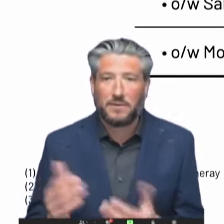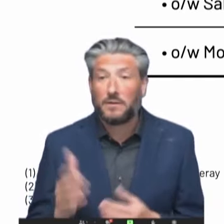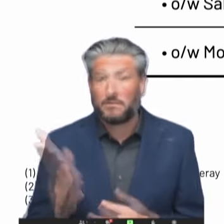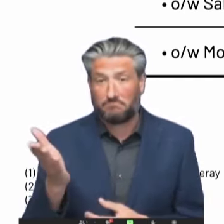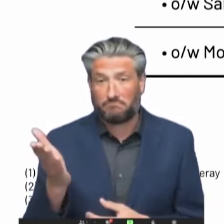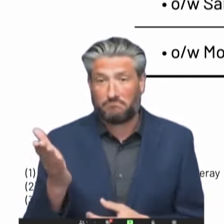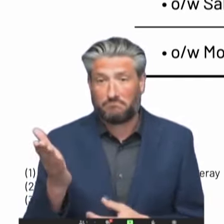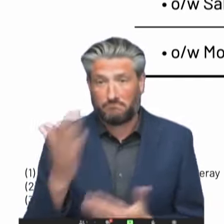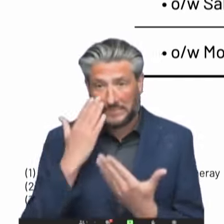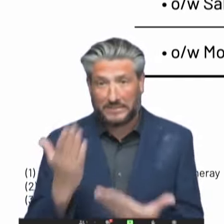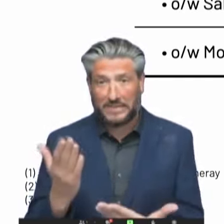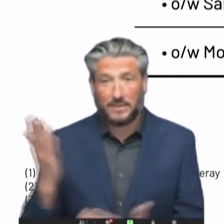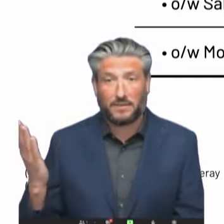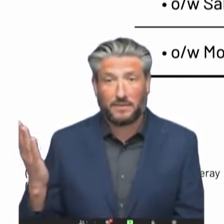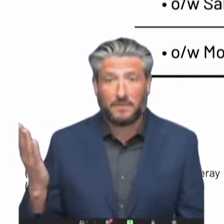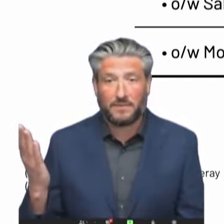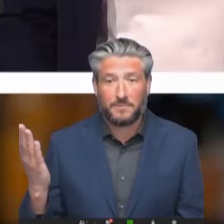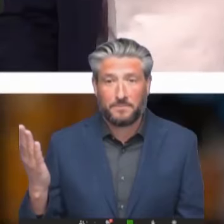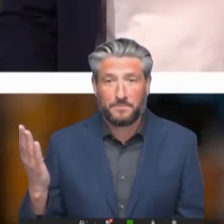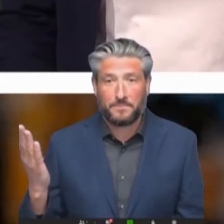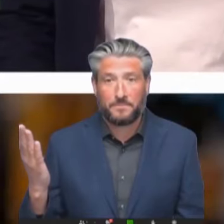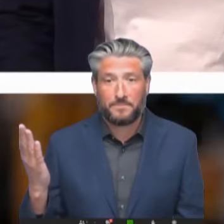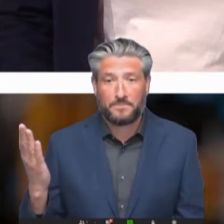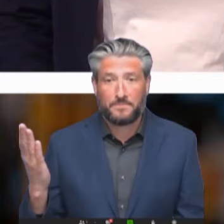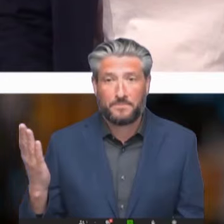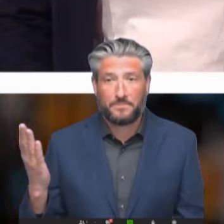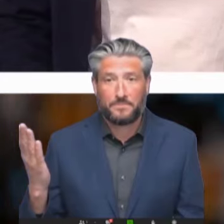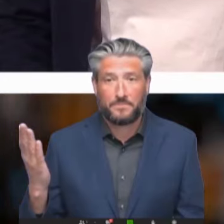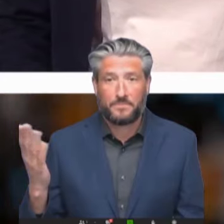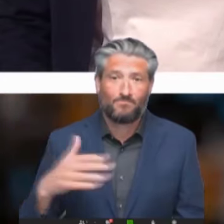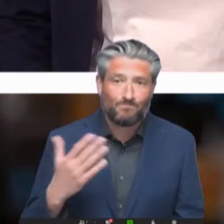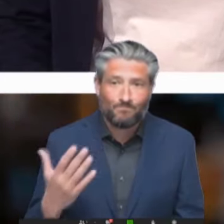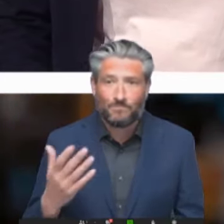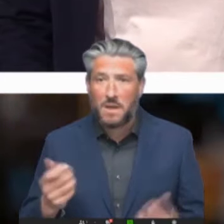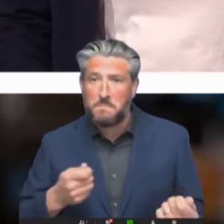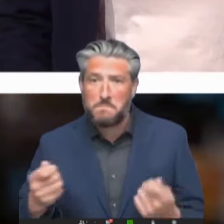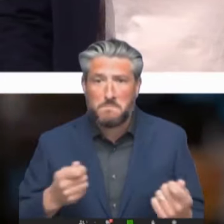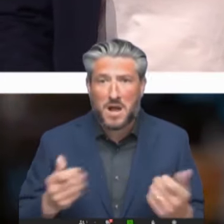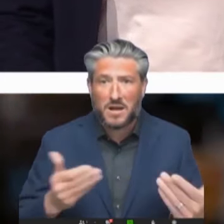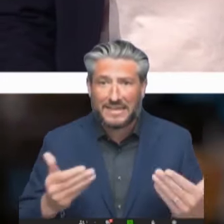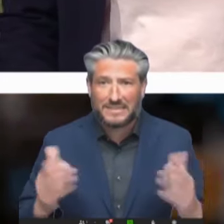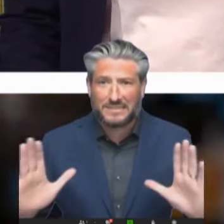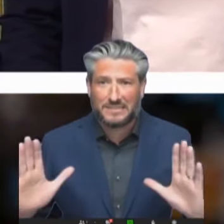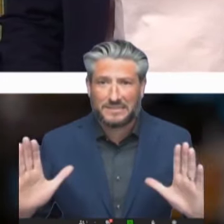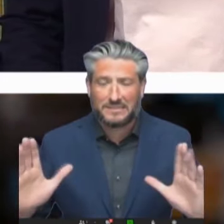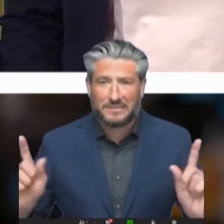extent, from our new commercial policy geared towards profitability rather than volumes.